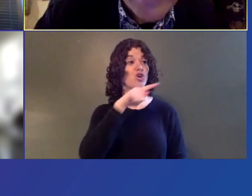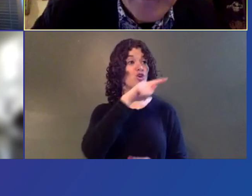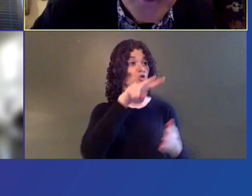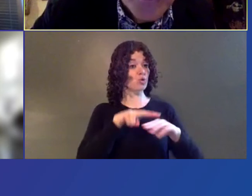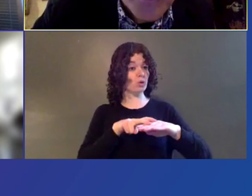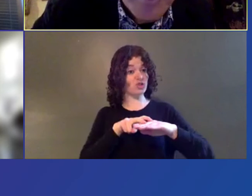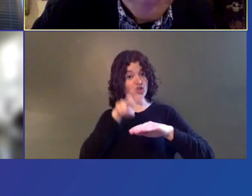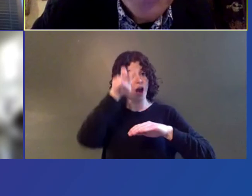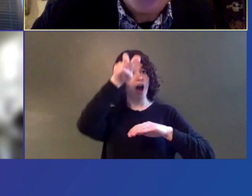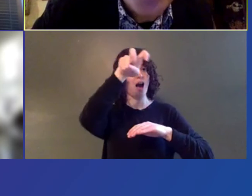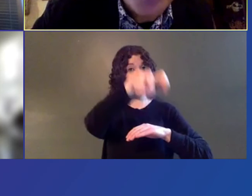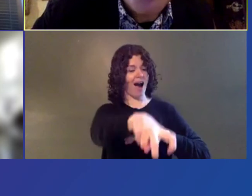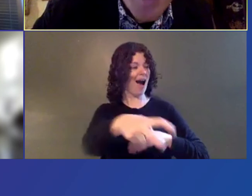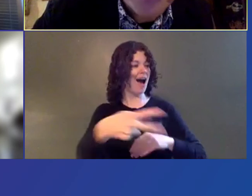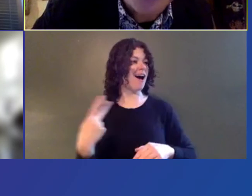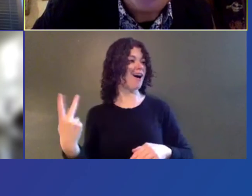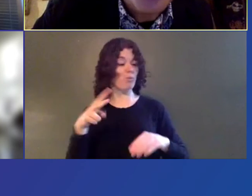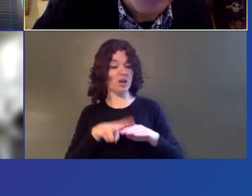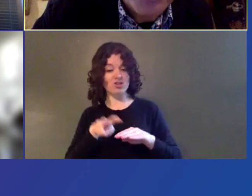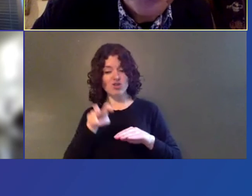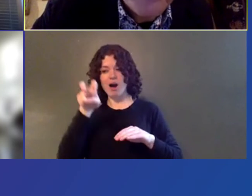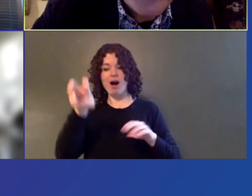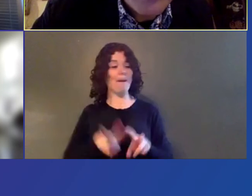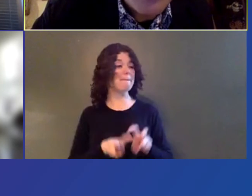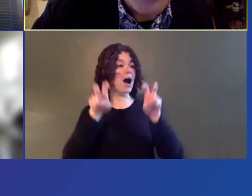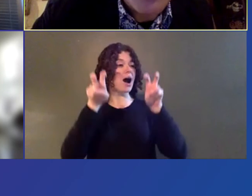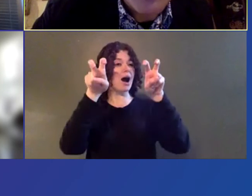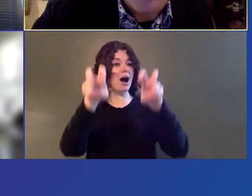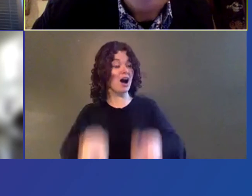Whatever it is that you want to do.